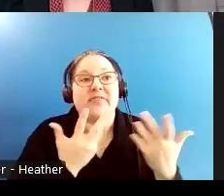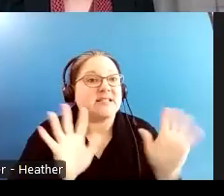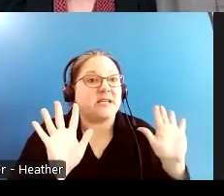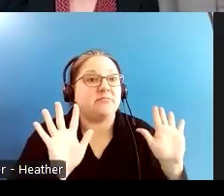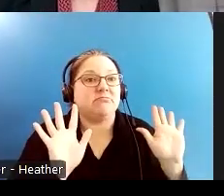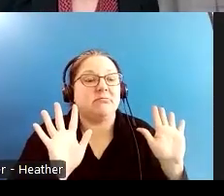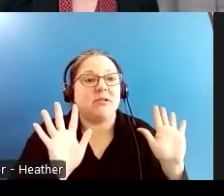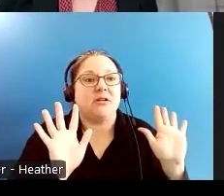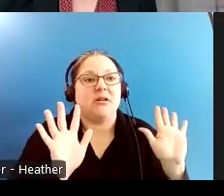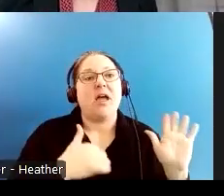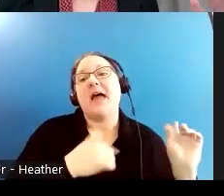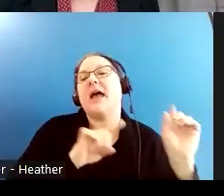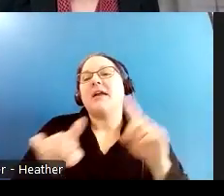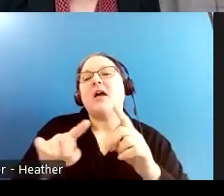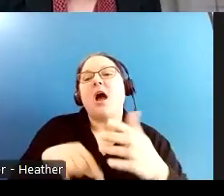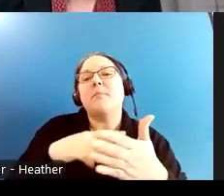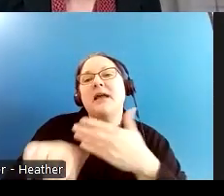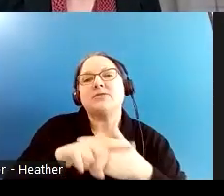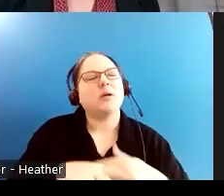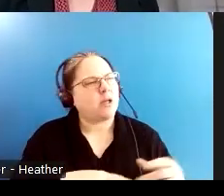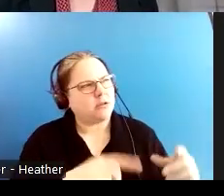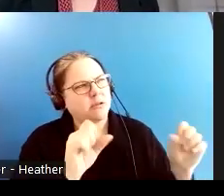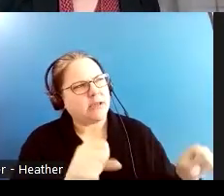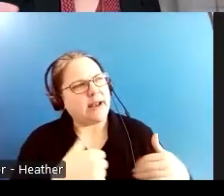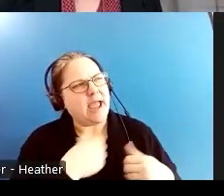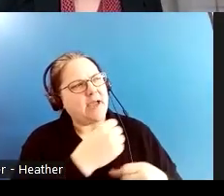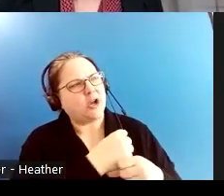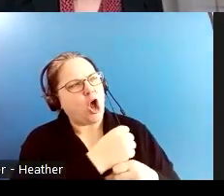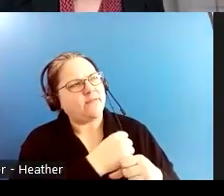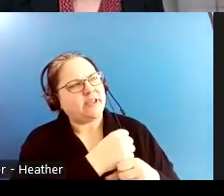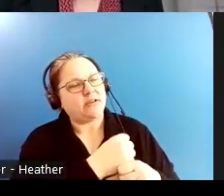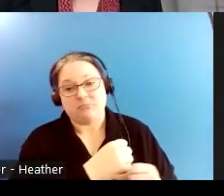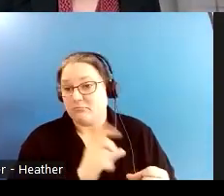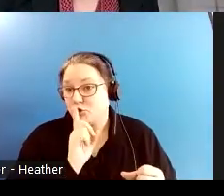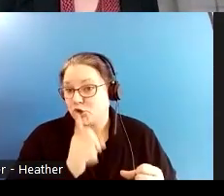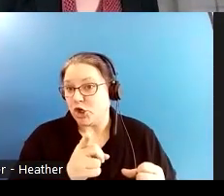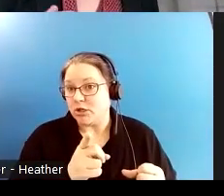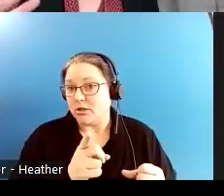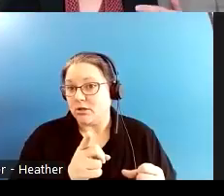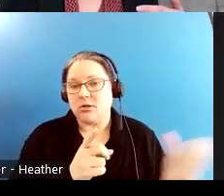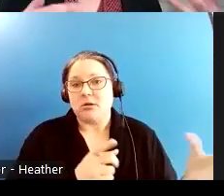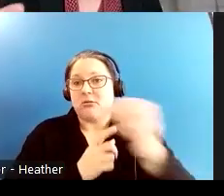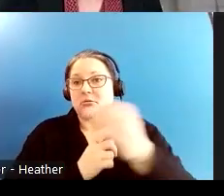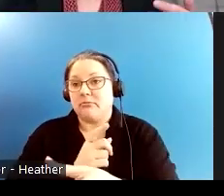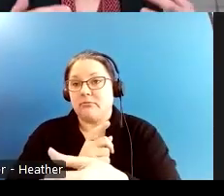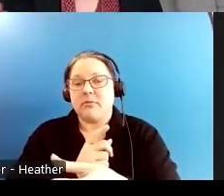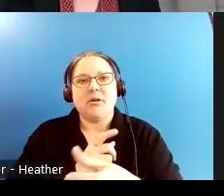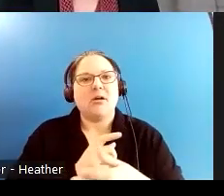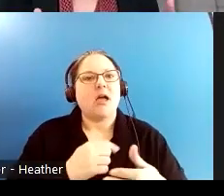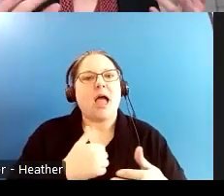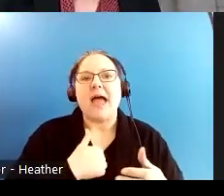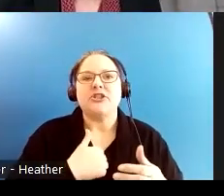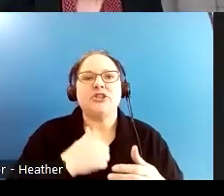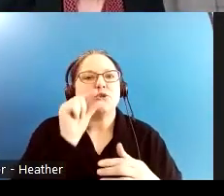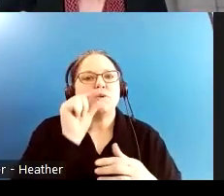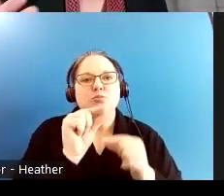cup of coffee. Like, can you get me a cup? So we get them a cup of coffee. And they might be really hostile in the meantime, but we're with them during that hostility